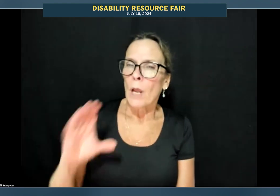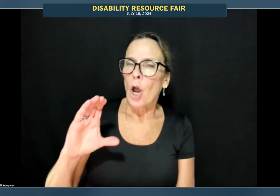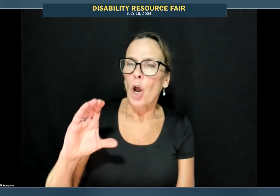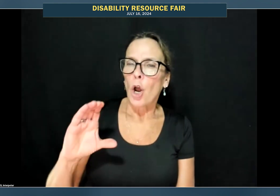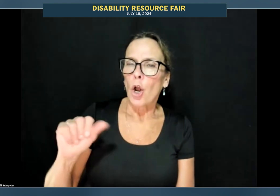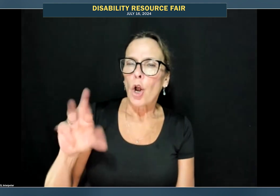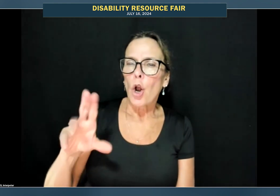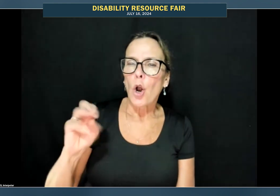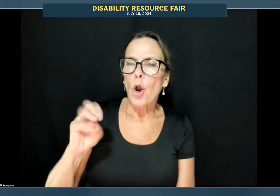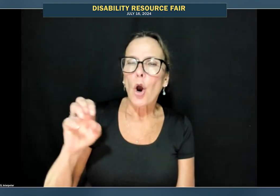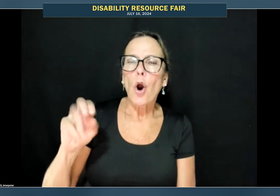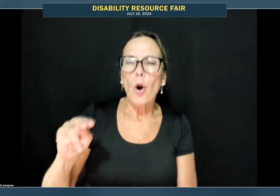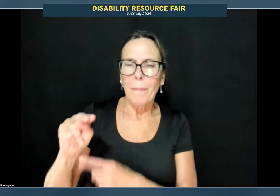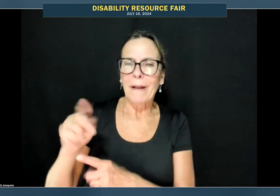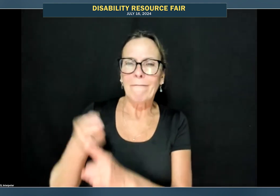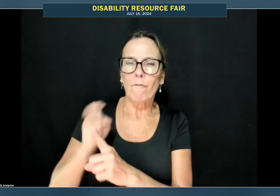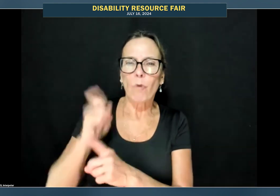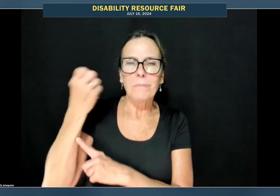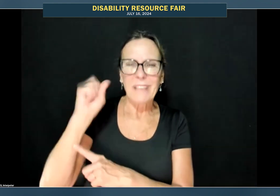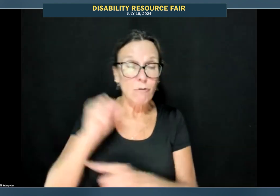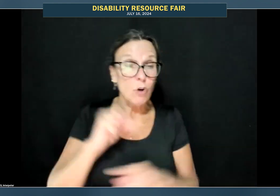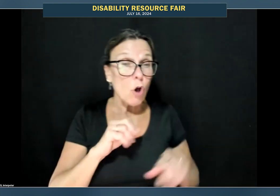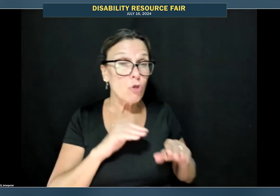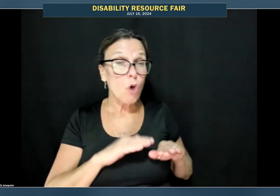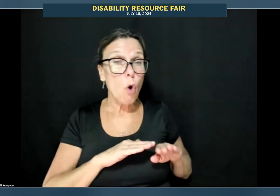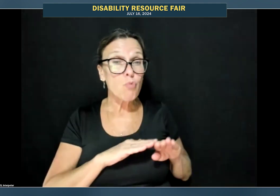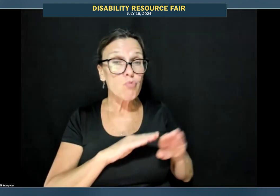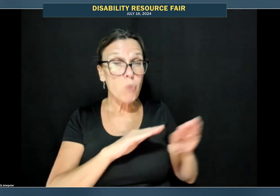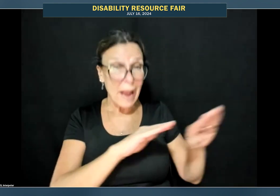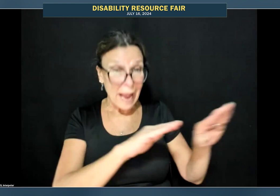So the ramps that build for